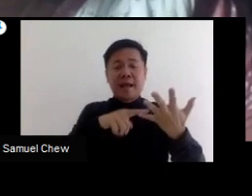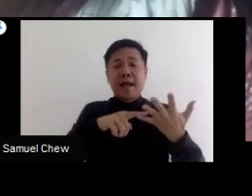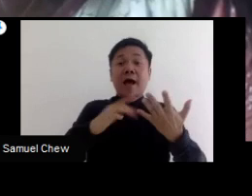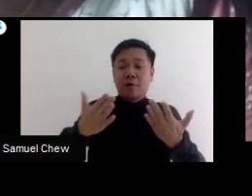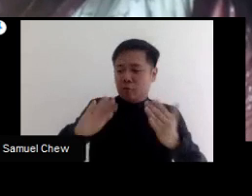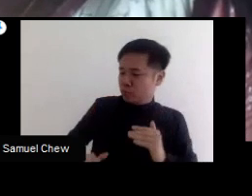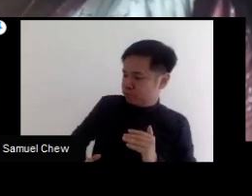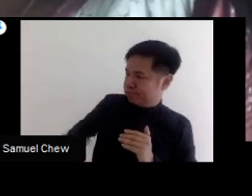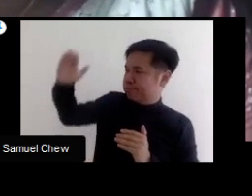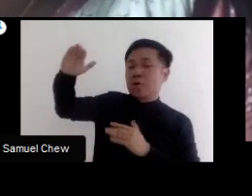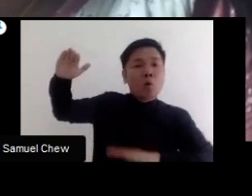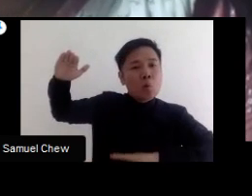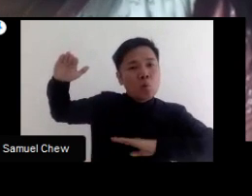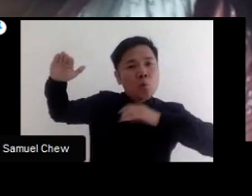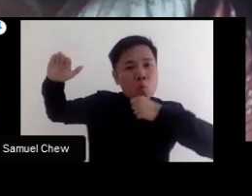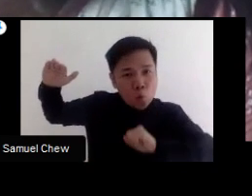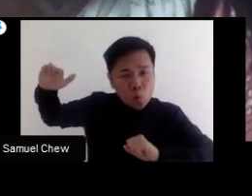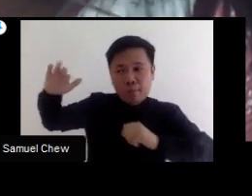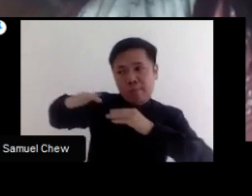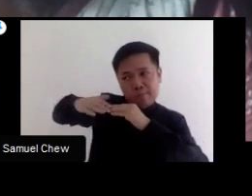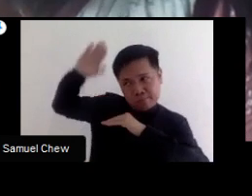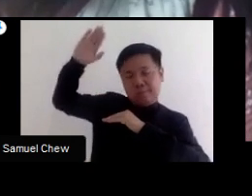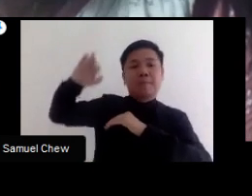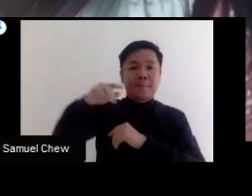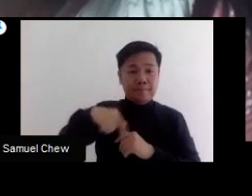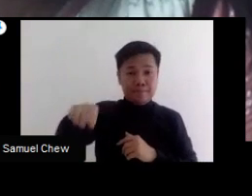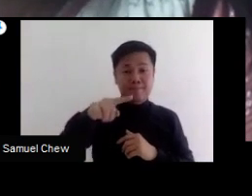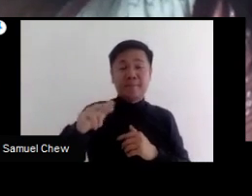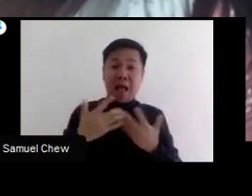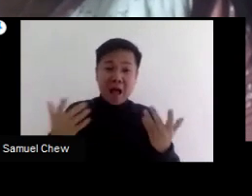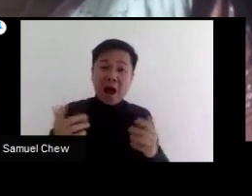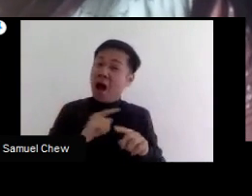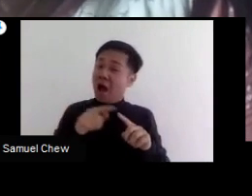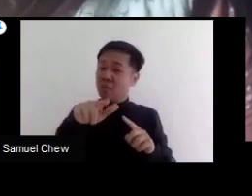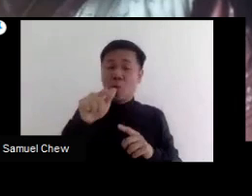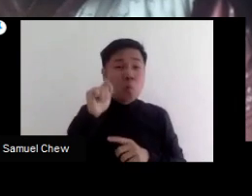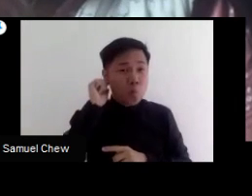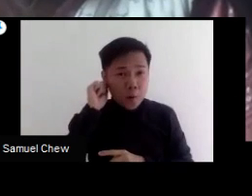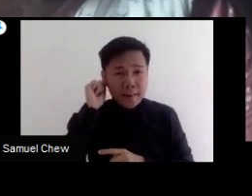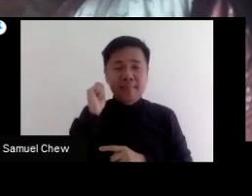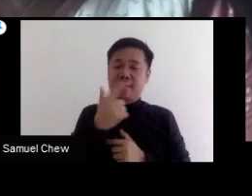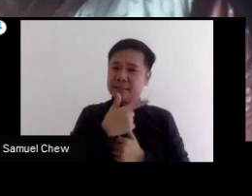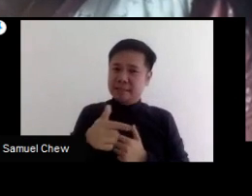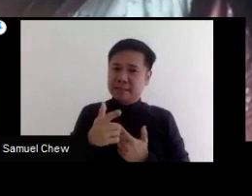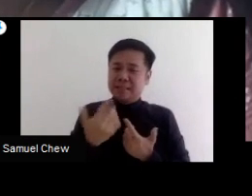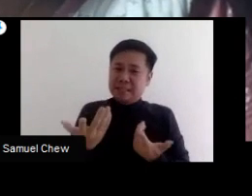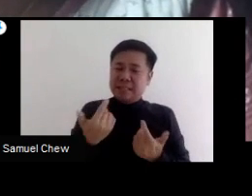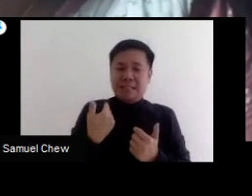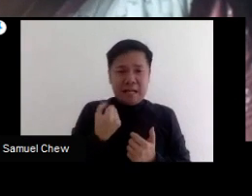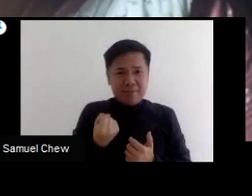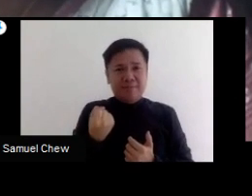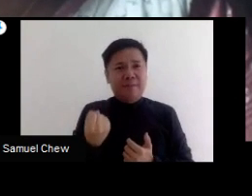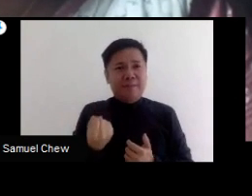birth. To end all forms of discrimination against women and girls everywhere, we have formulated several acts such